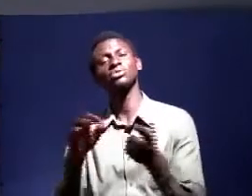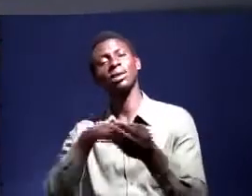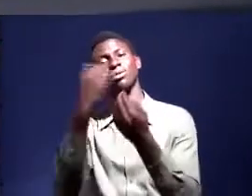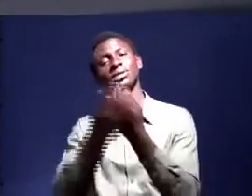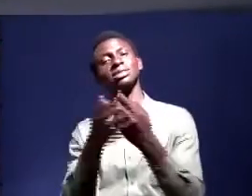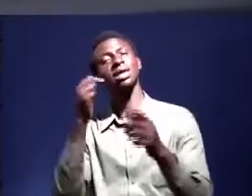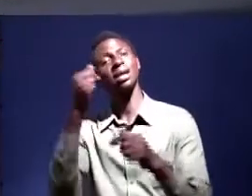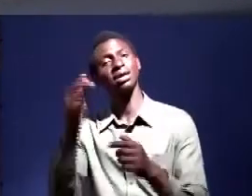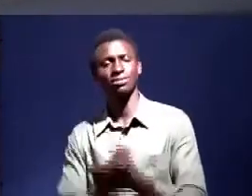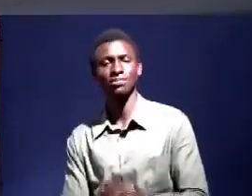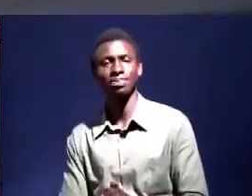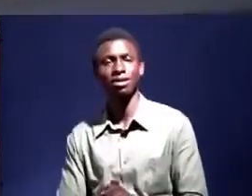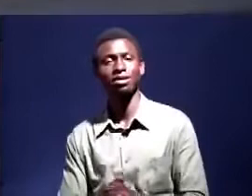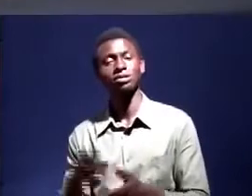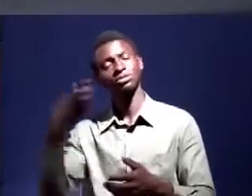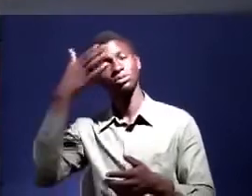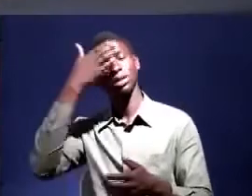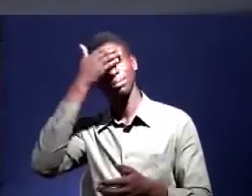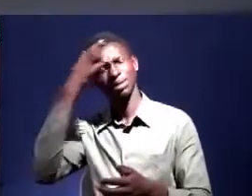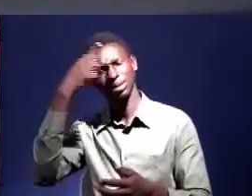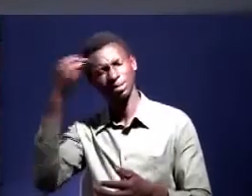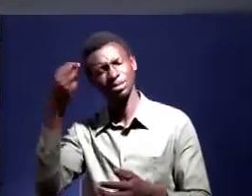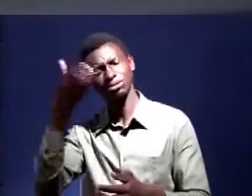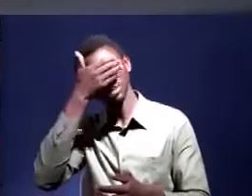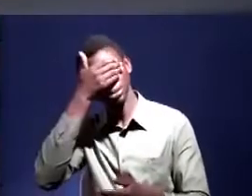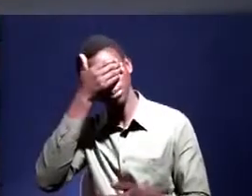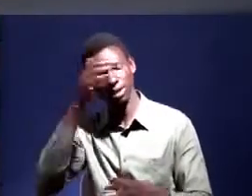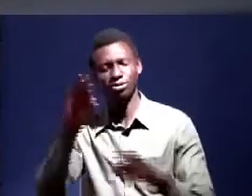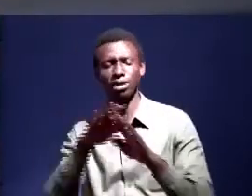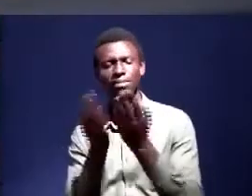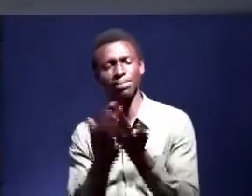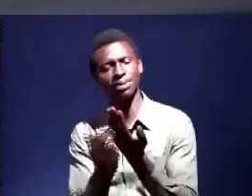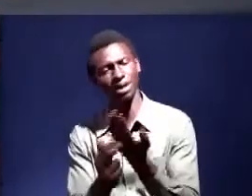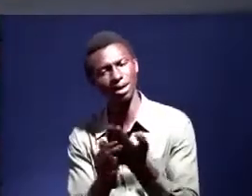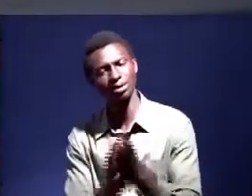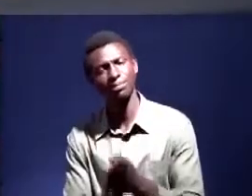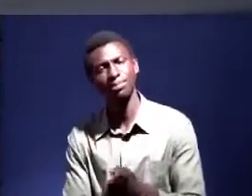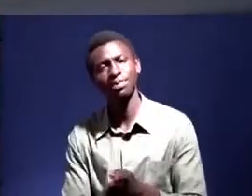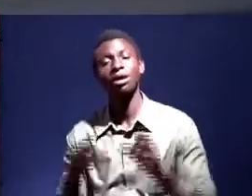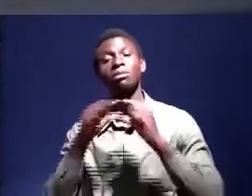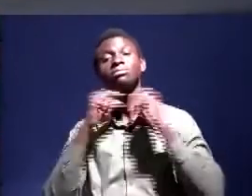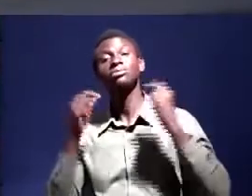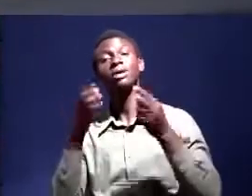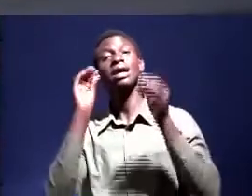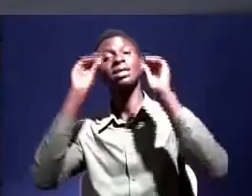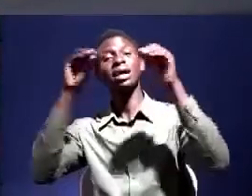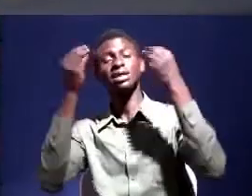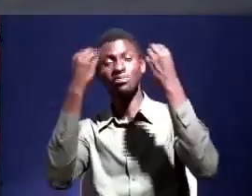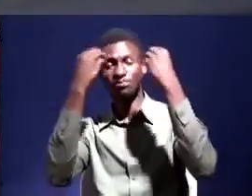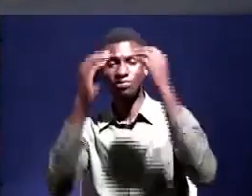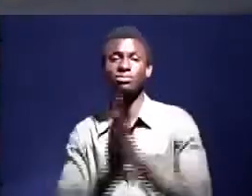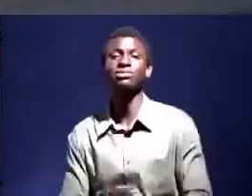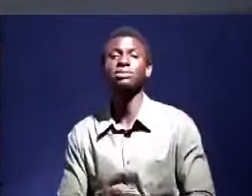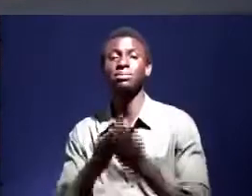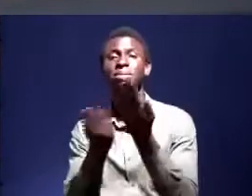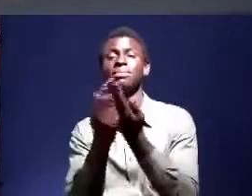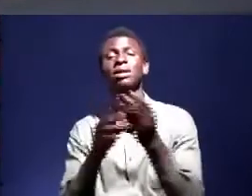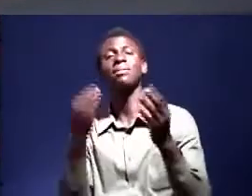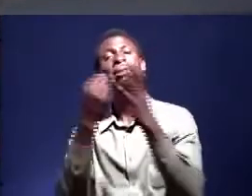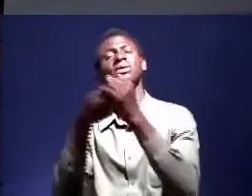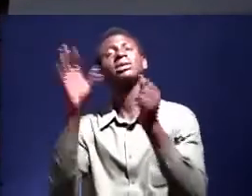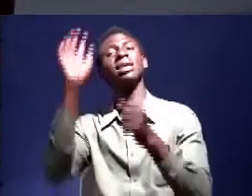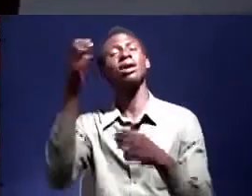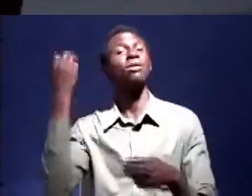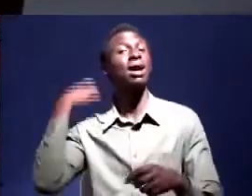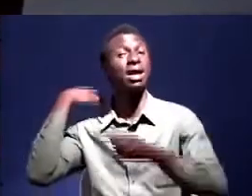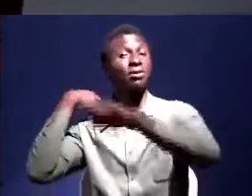Sabbath. Tunaamini the pastor studied the Bible with them. Mchungaji akajifunza Biblia nao. He said, akawaambia, when the ice